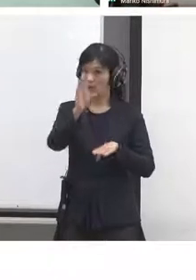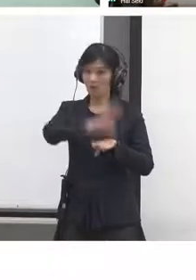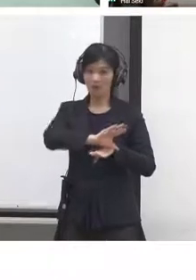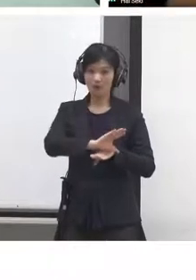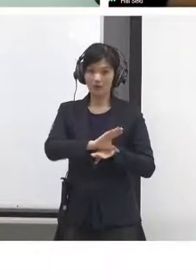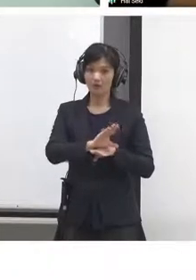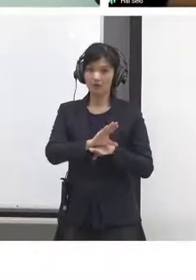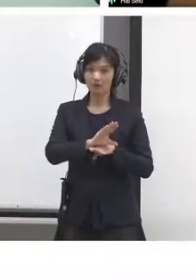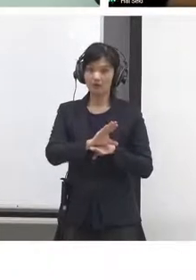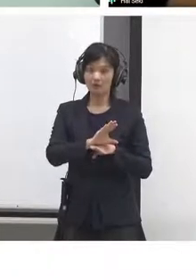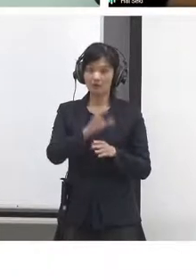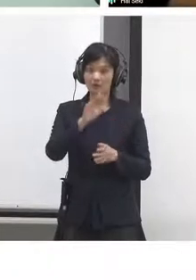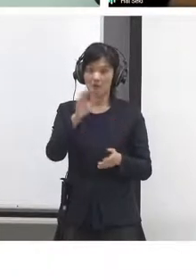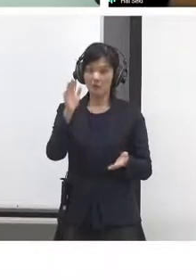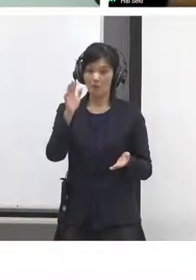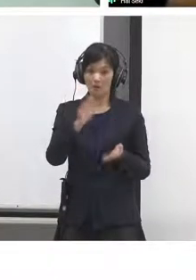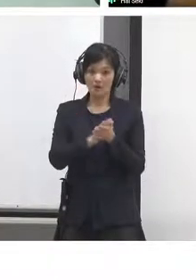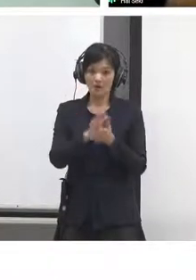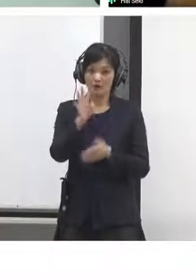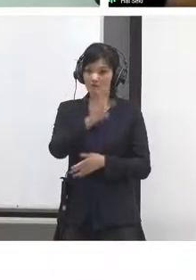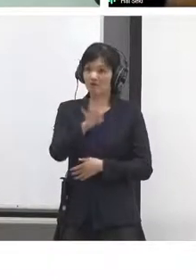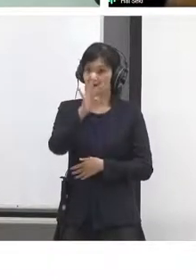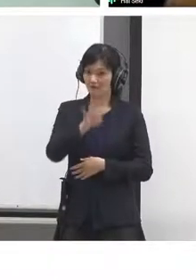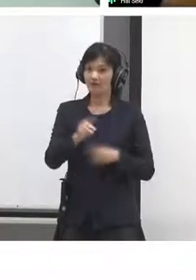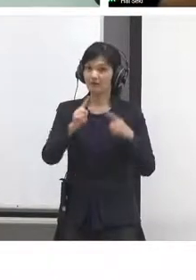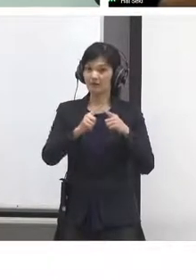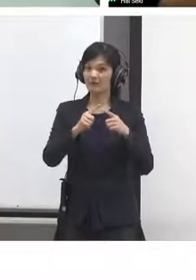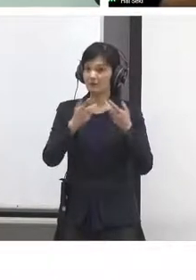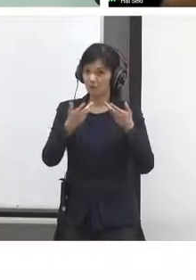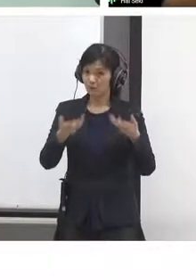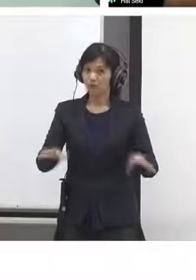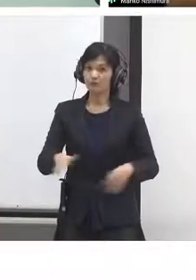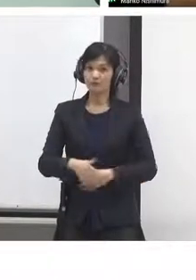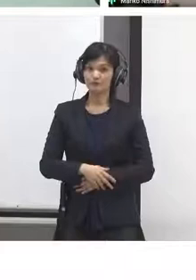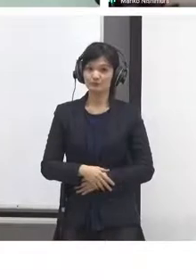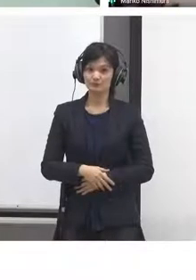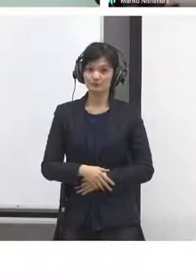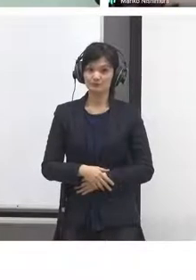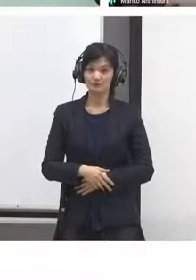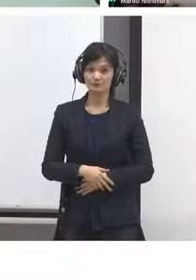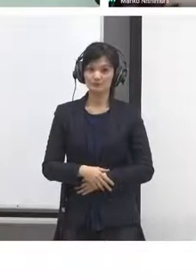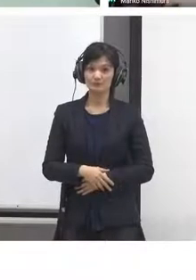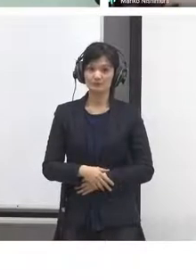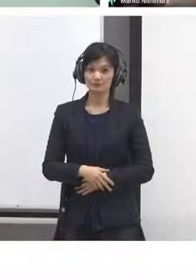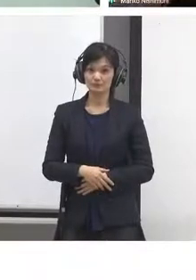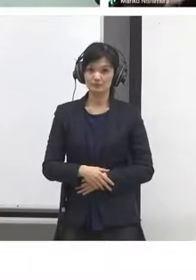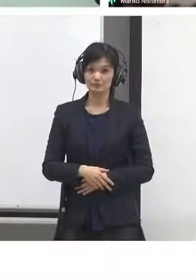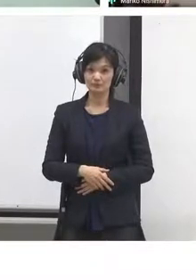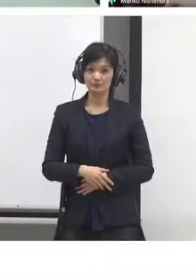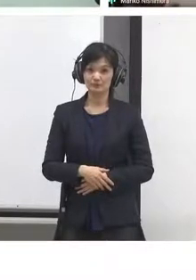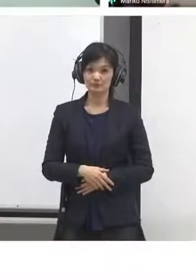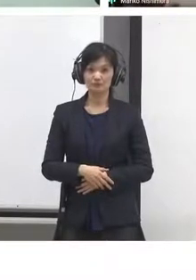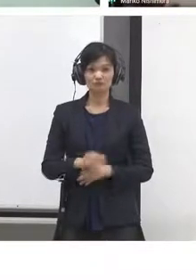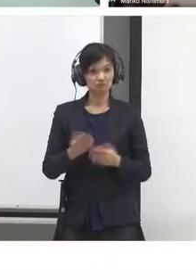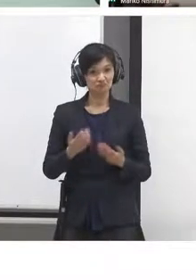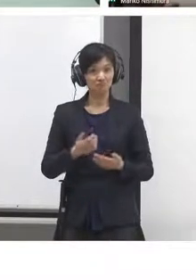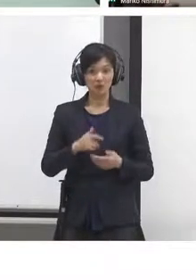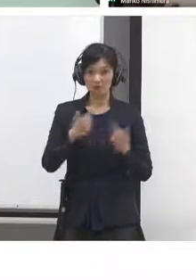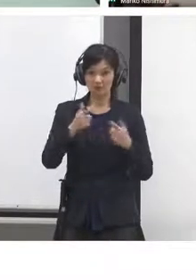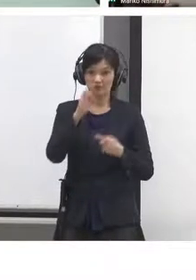Yeah, 400 to 4,000. Oh my gosh, 10 times. Wow. Yeah. So huge